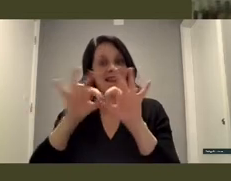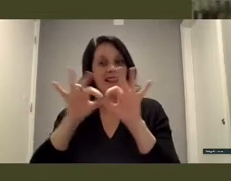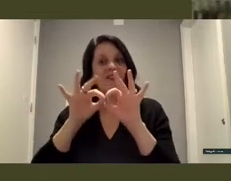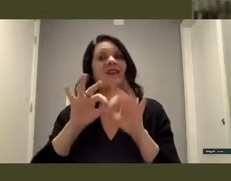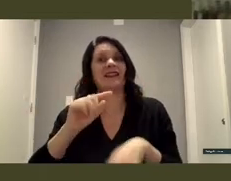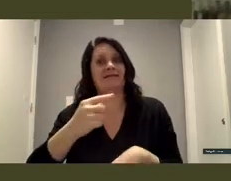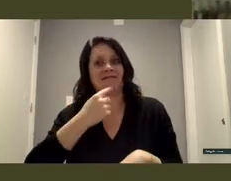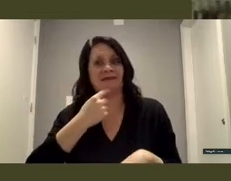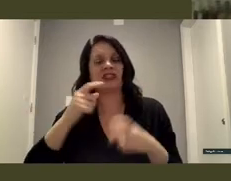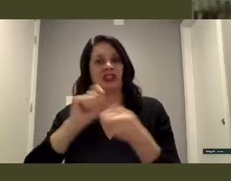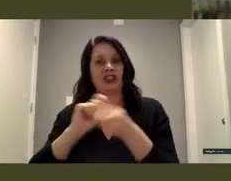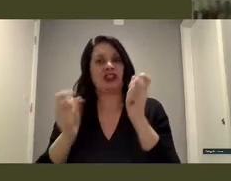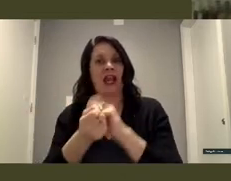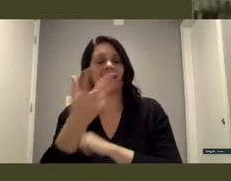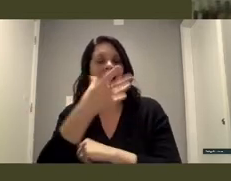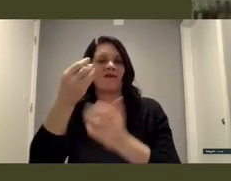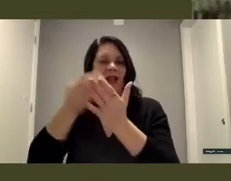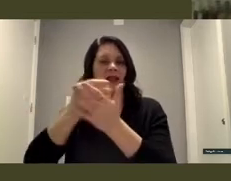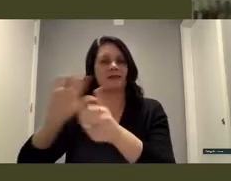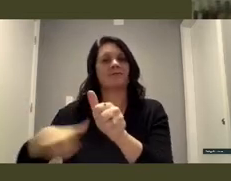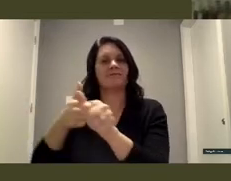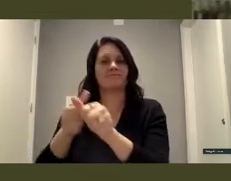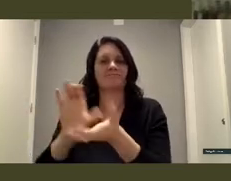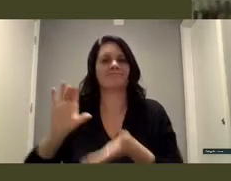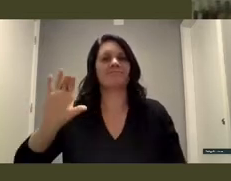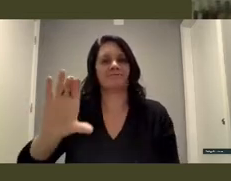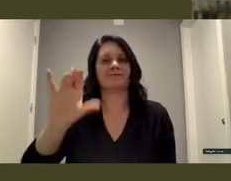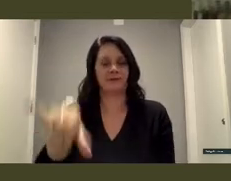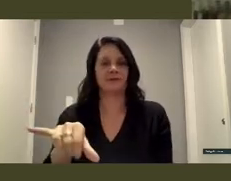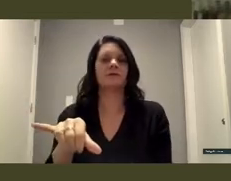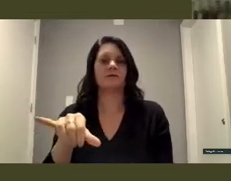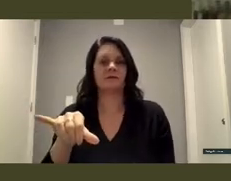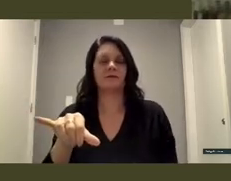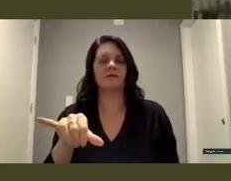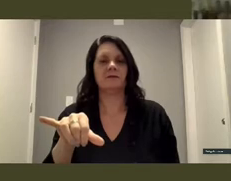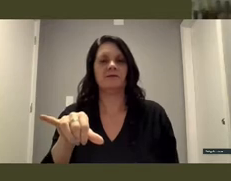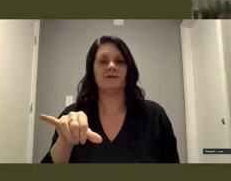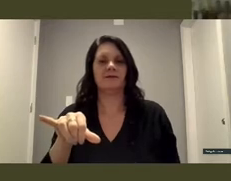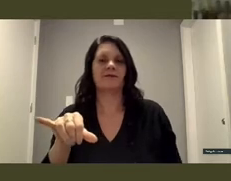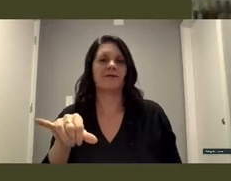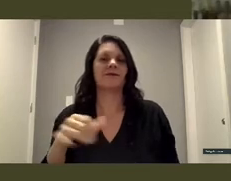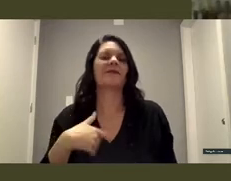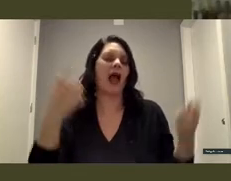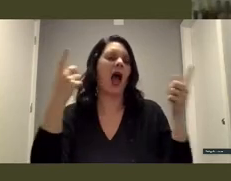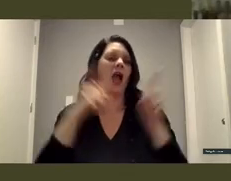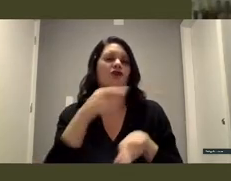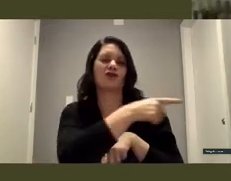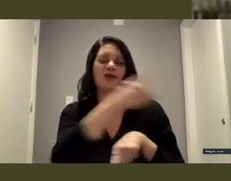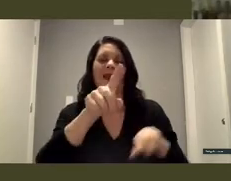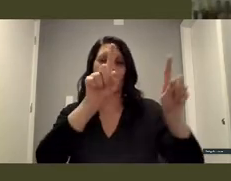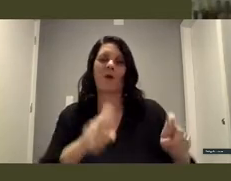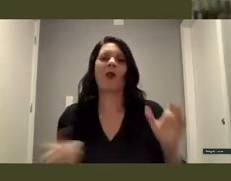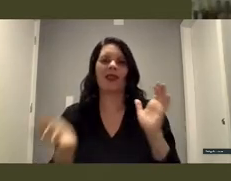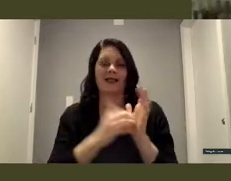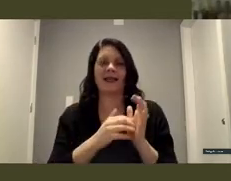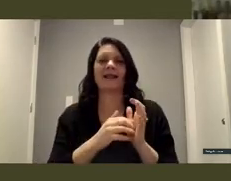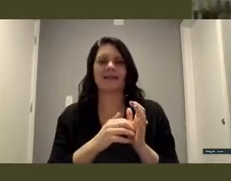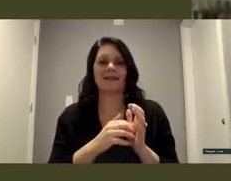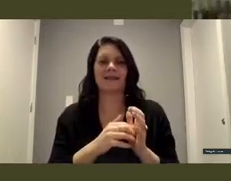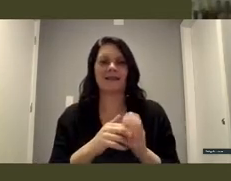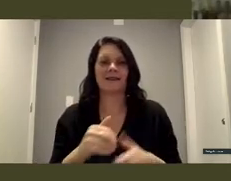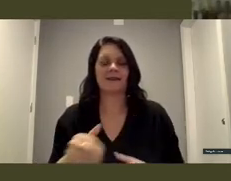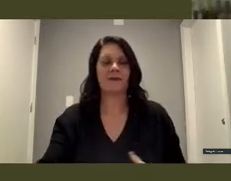financing. So obviously there's a tons of things to be done, but I tend to agree with everybody again. Yeah, I am on the optimistic side for the